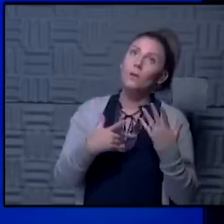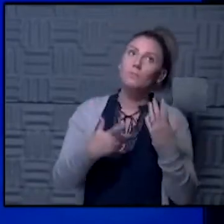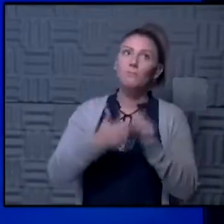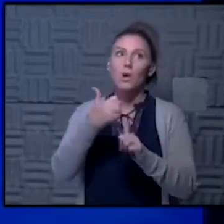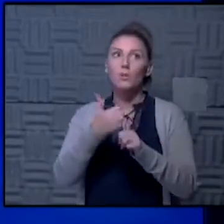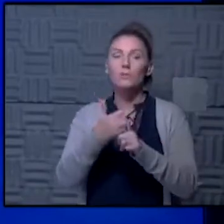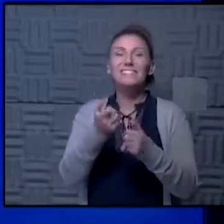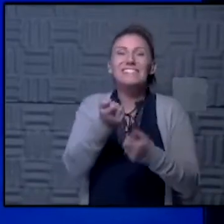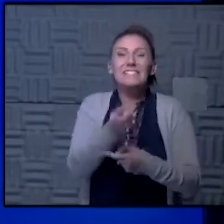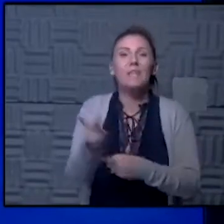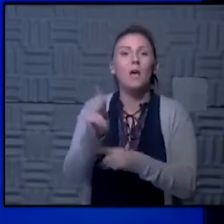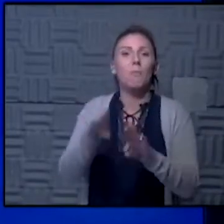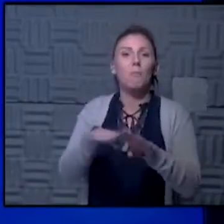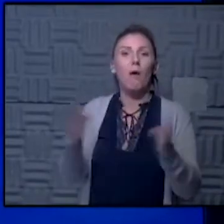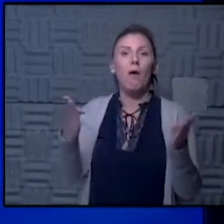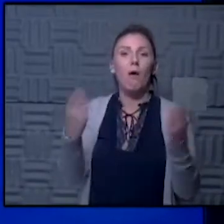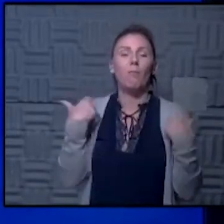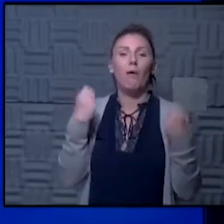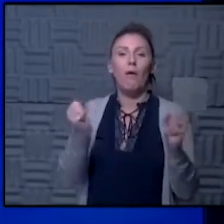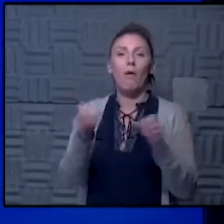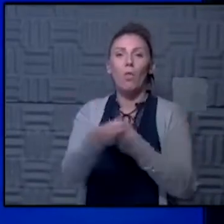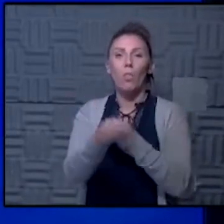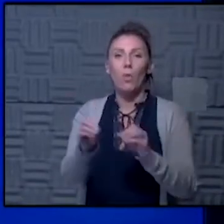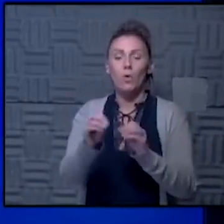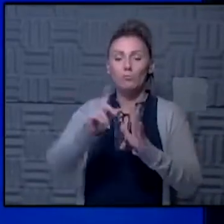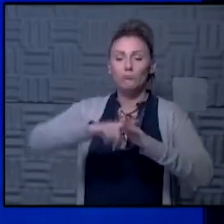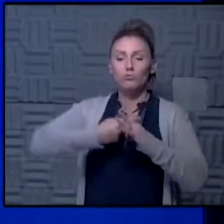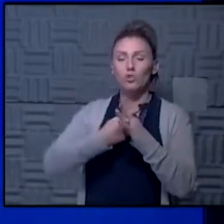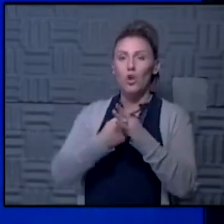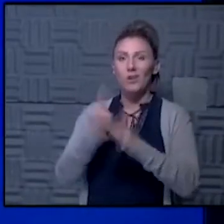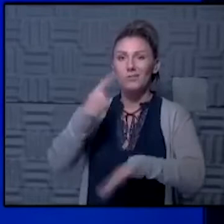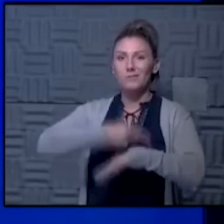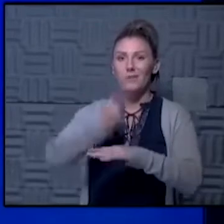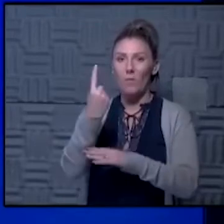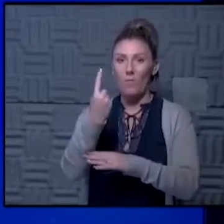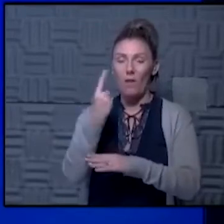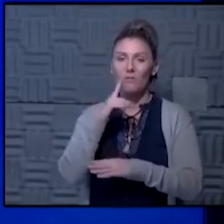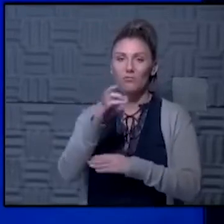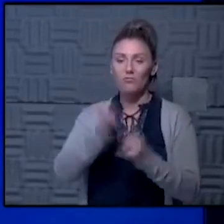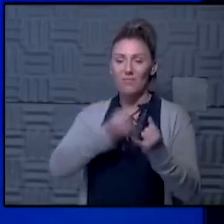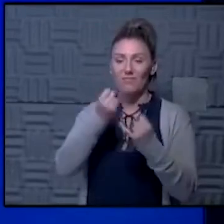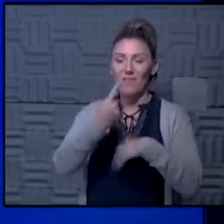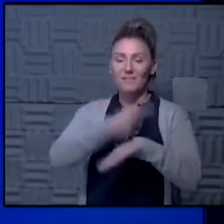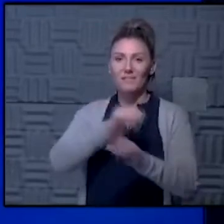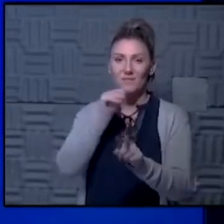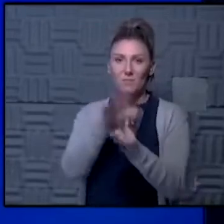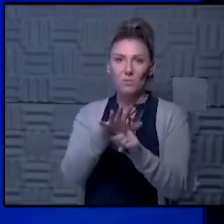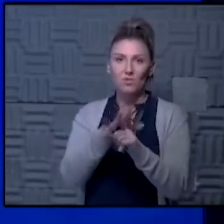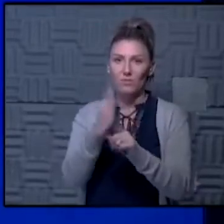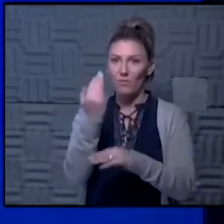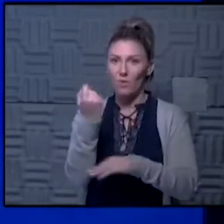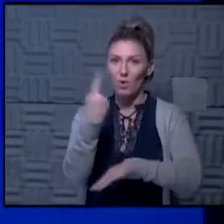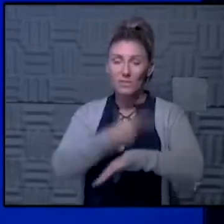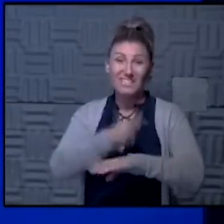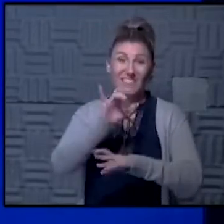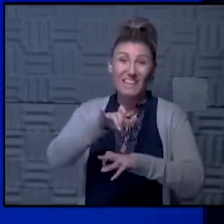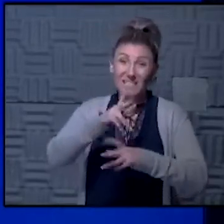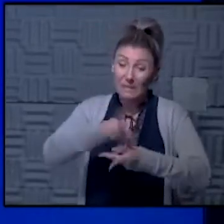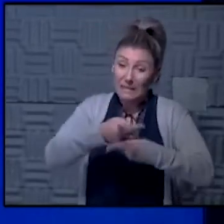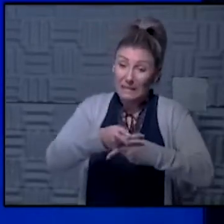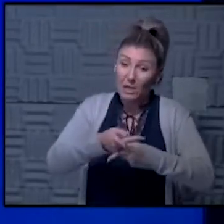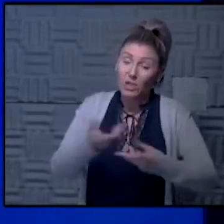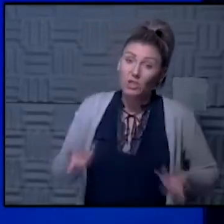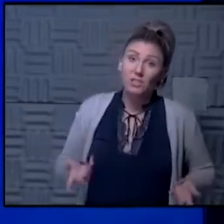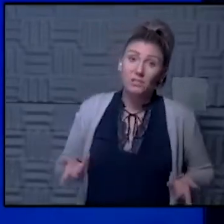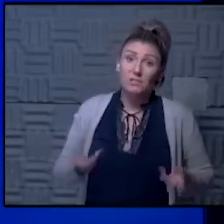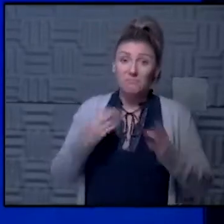some public health offices would say you should start day 1 of your 14 days. Today is your last day of exposure. So again, that's actually cautious. That's being more